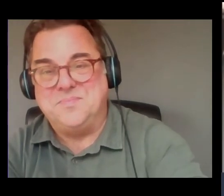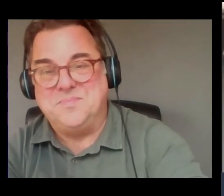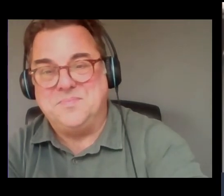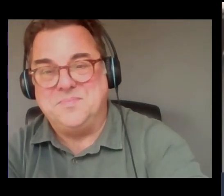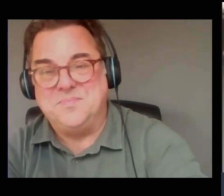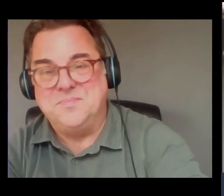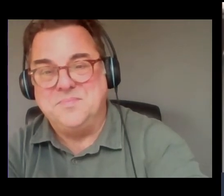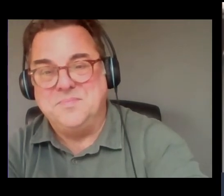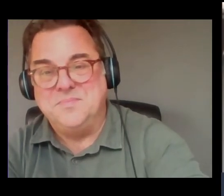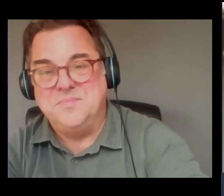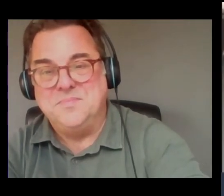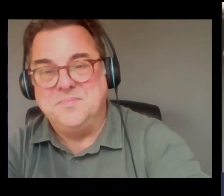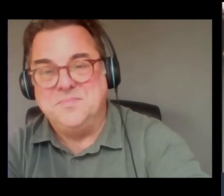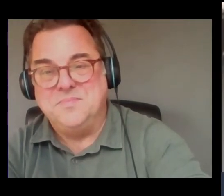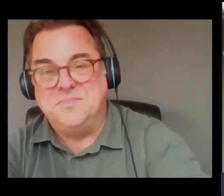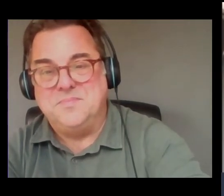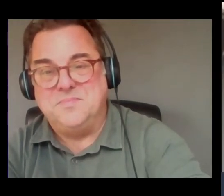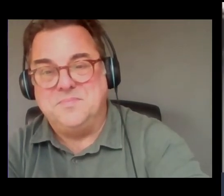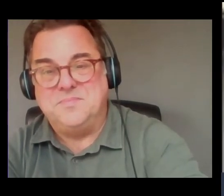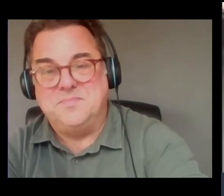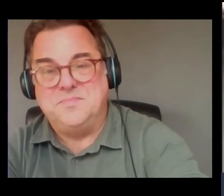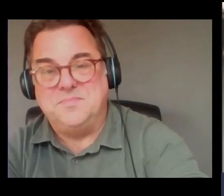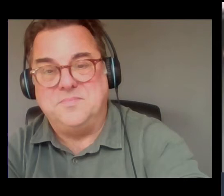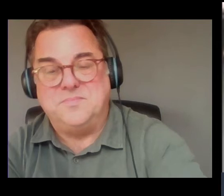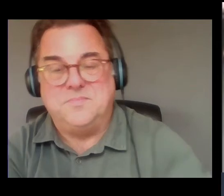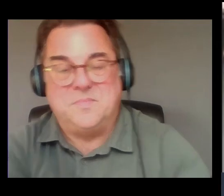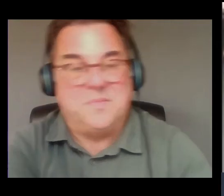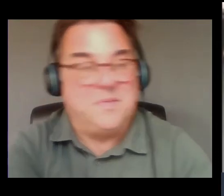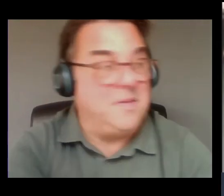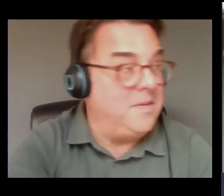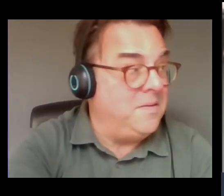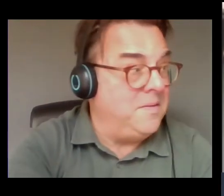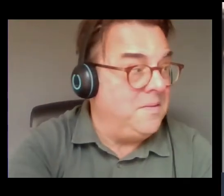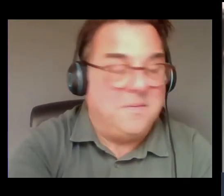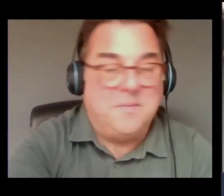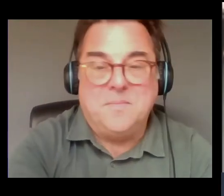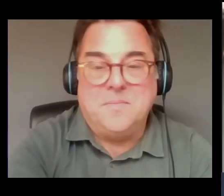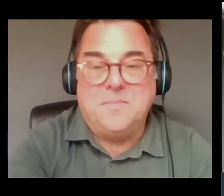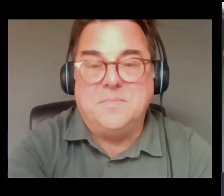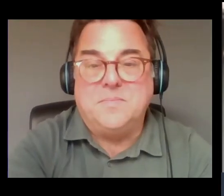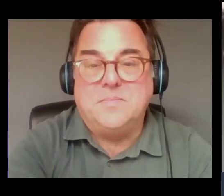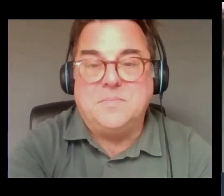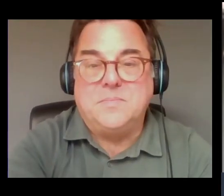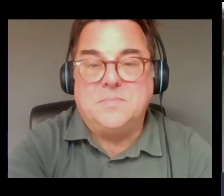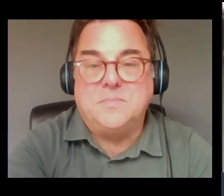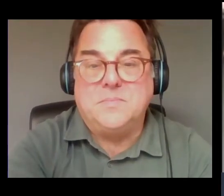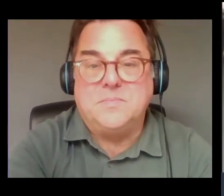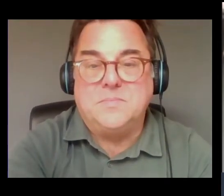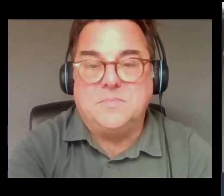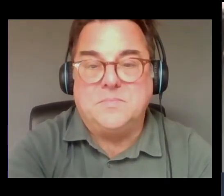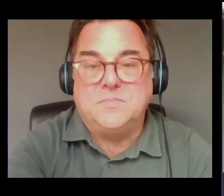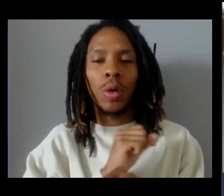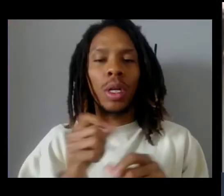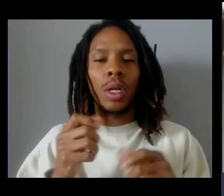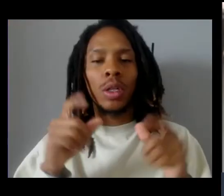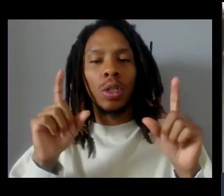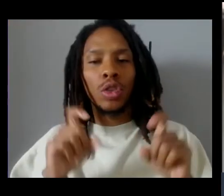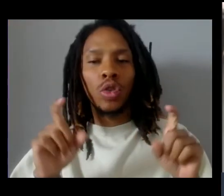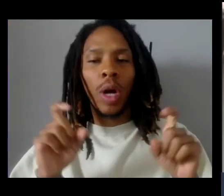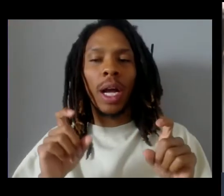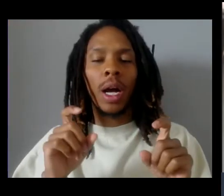forward to just getting started right away. So what's the best way for people to, really try out Ray, try